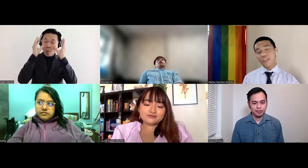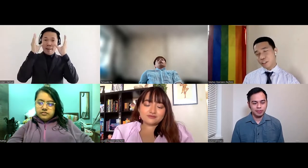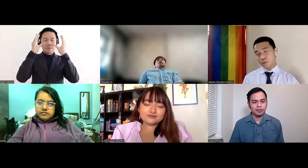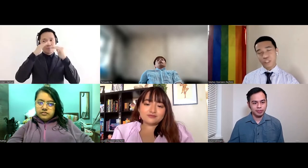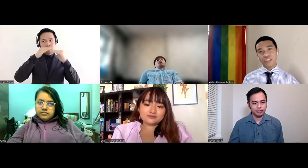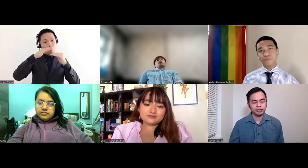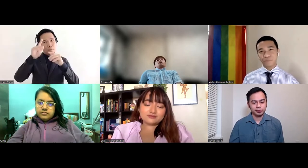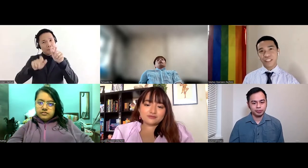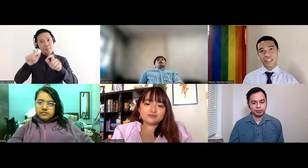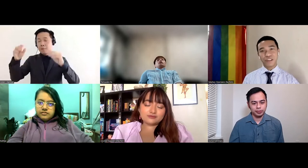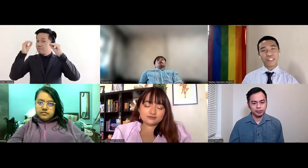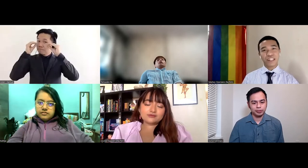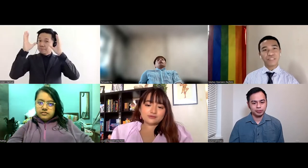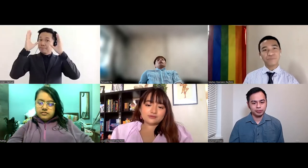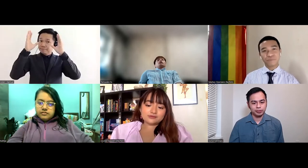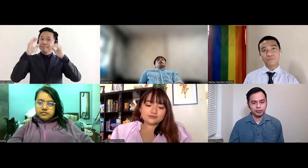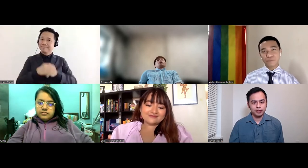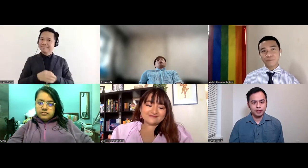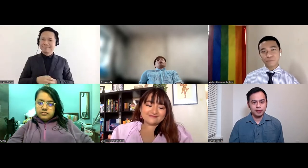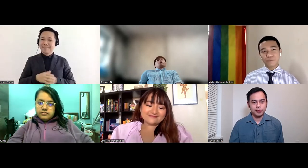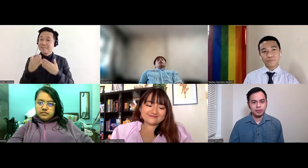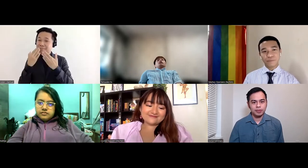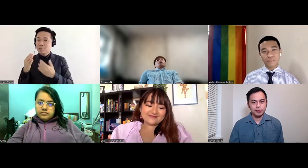achieve inclusion. Thank you, Crystal.